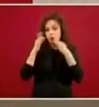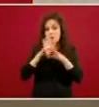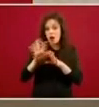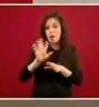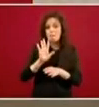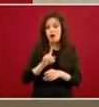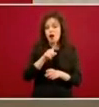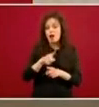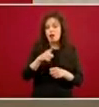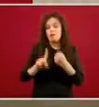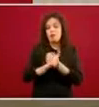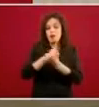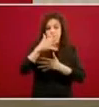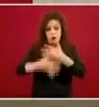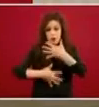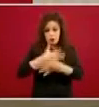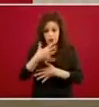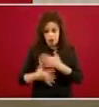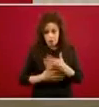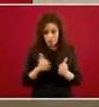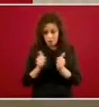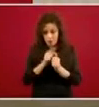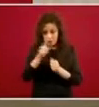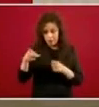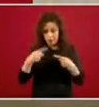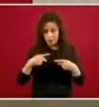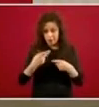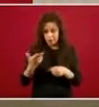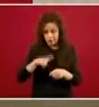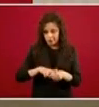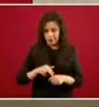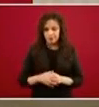physical acts of aggression against doctors and nurses?